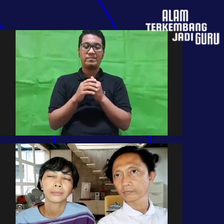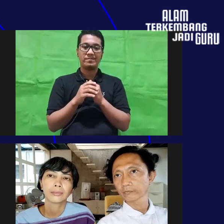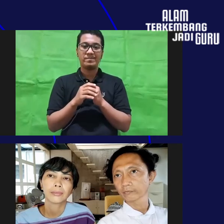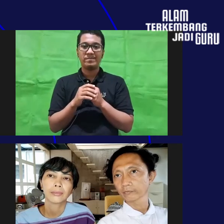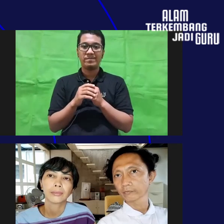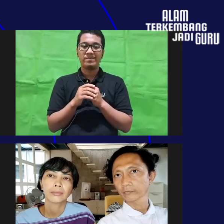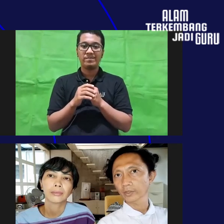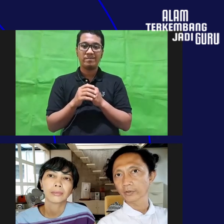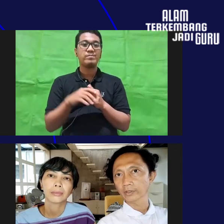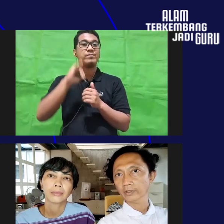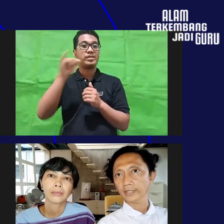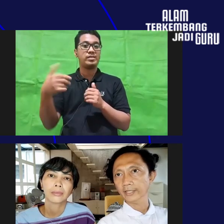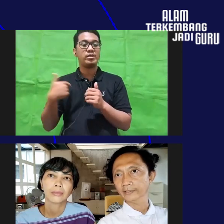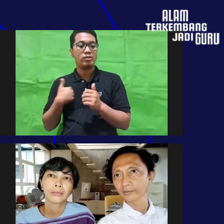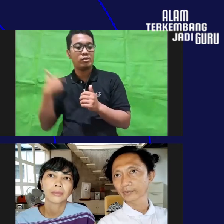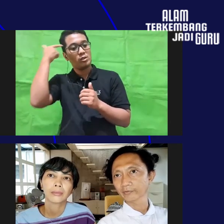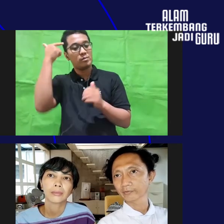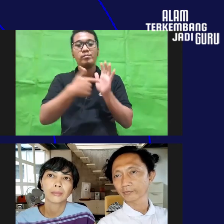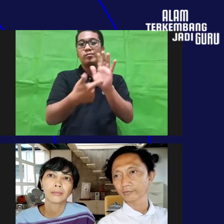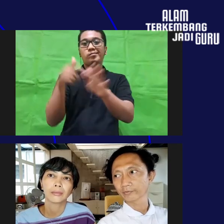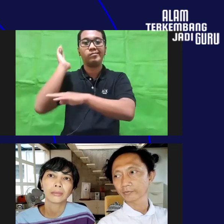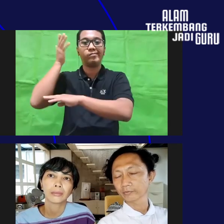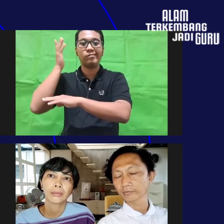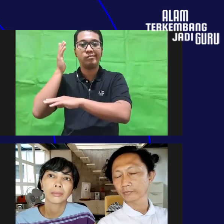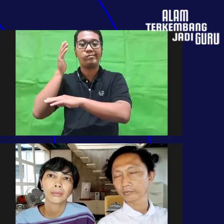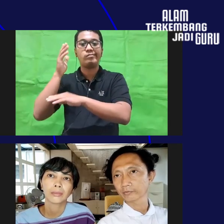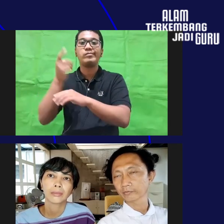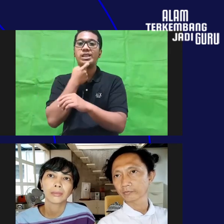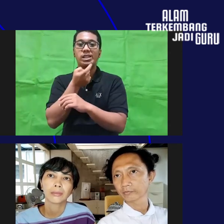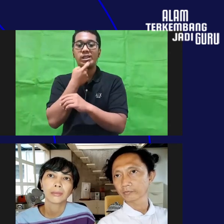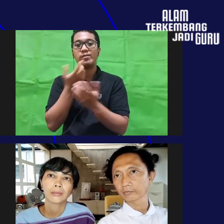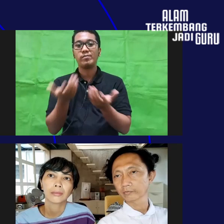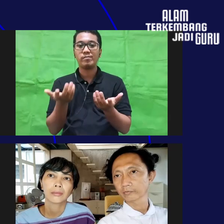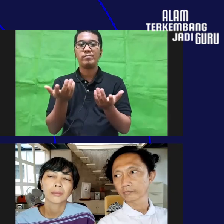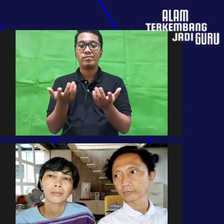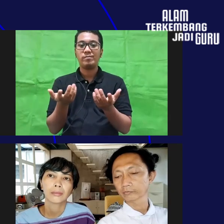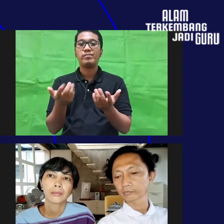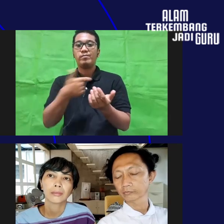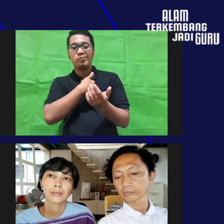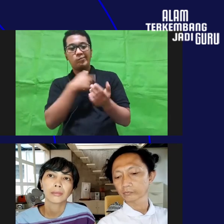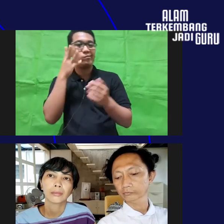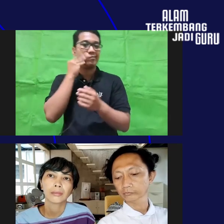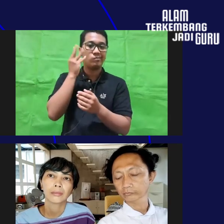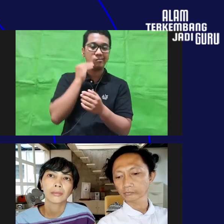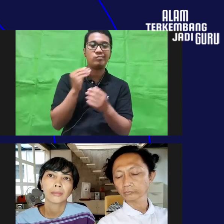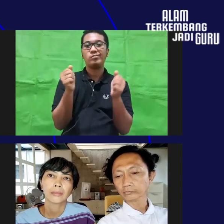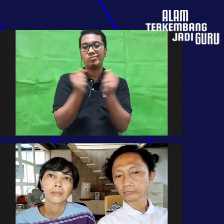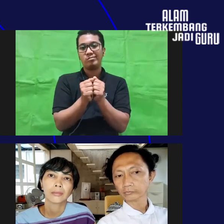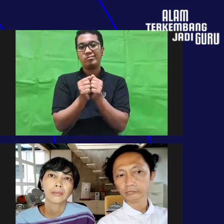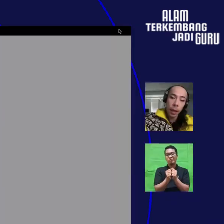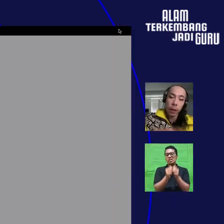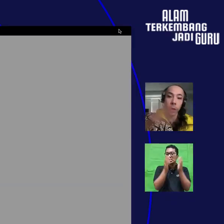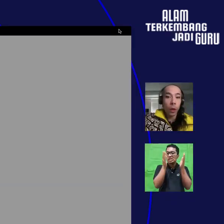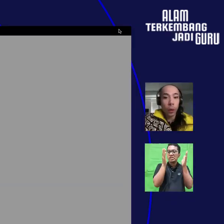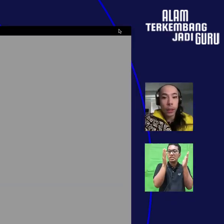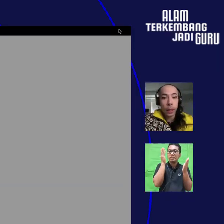for today, my presentation, I'm going to talk about my experience within short stay residency